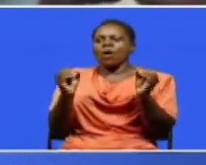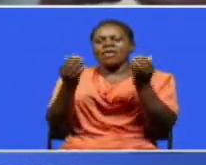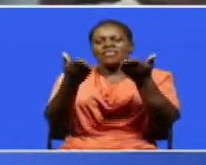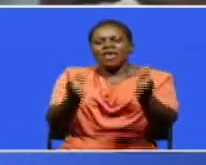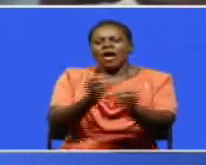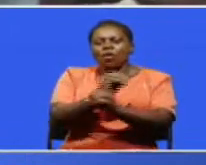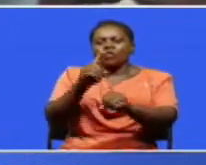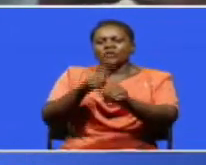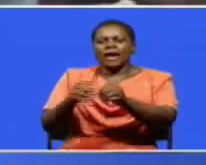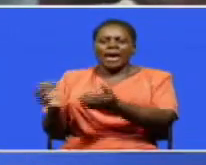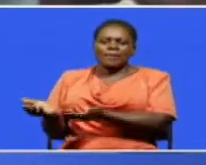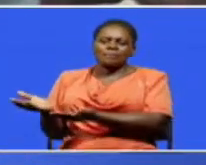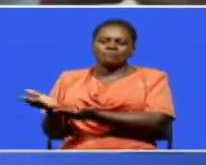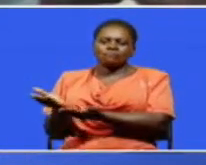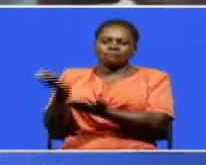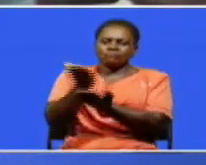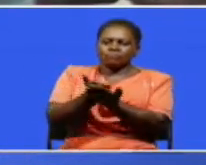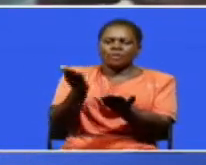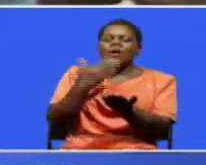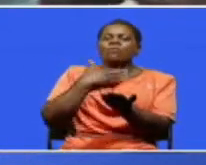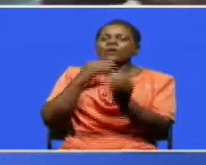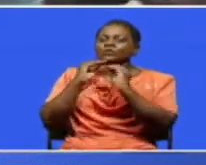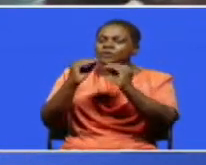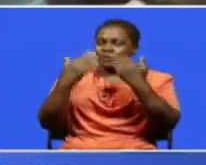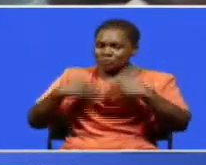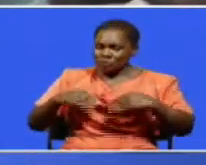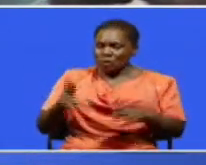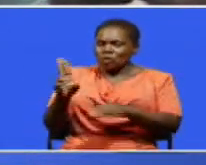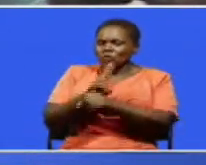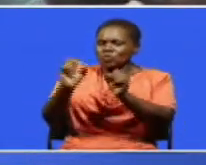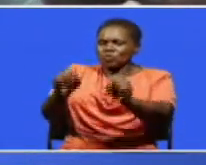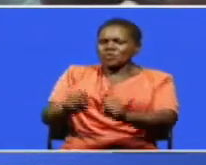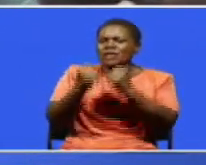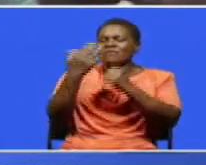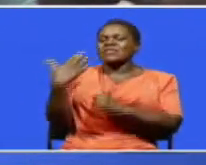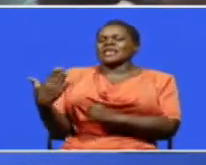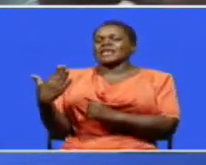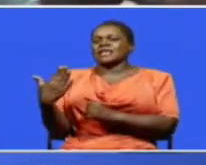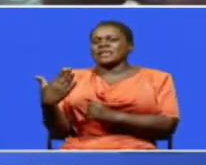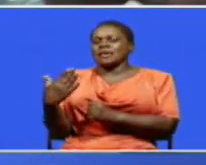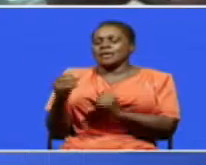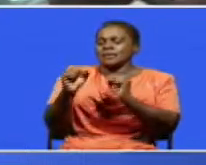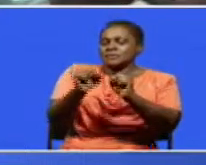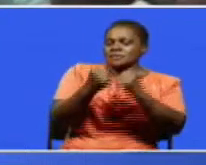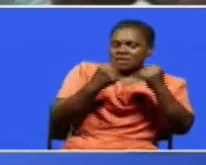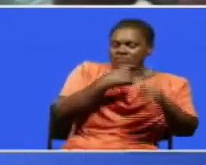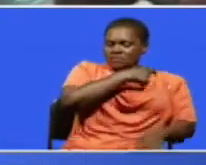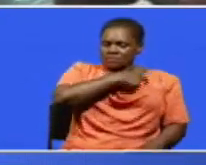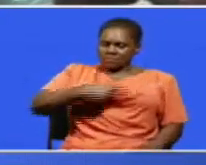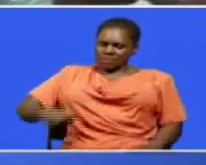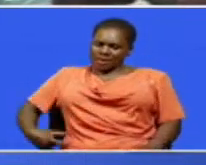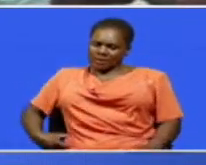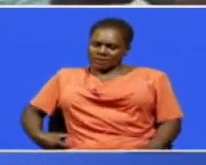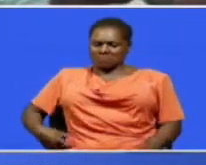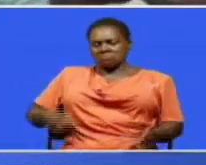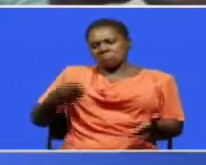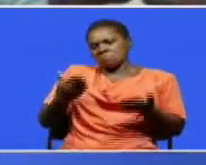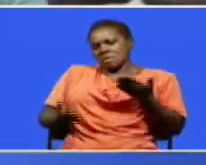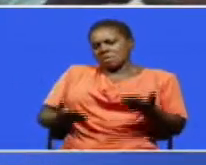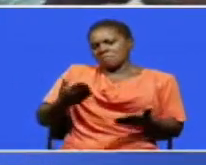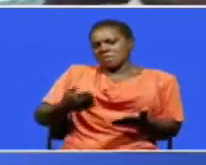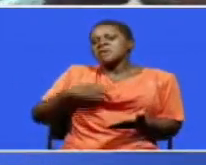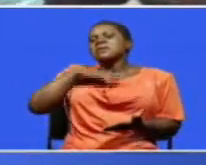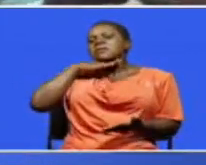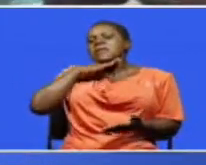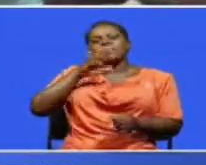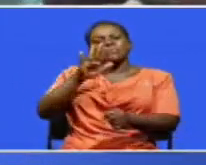there when they are loading. But we want to educate our people to use safety devices. If they had safety vests, probably the fatality would